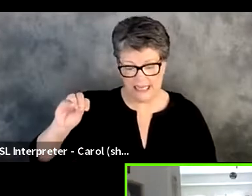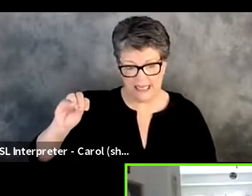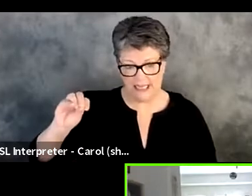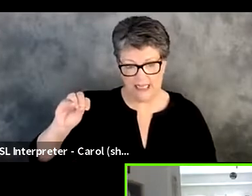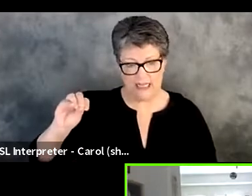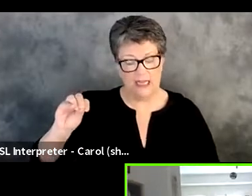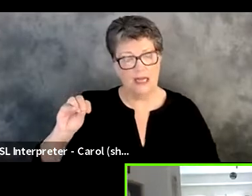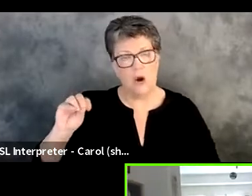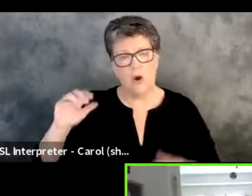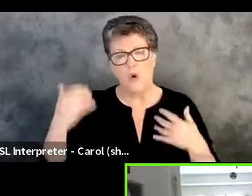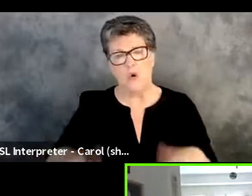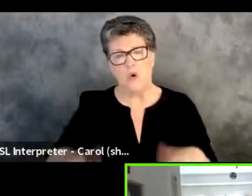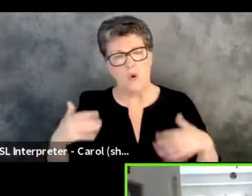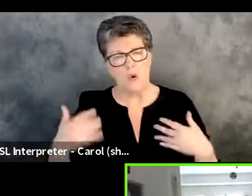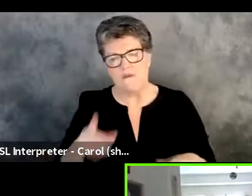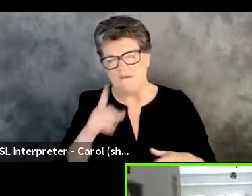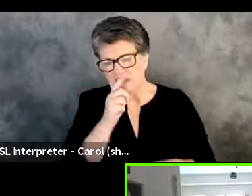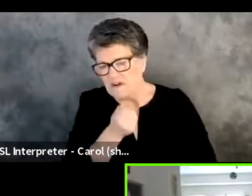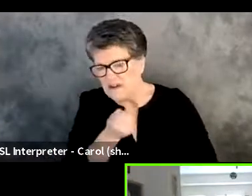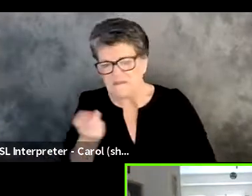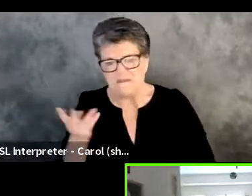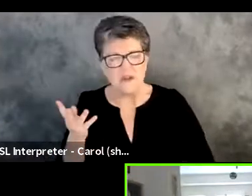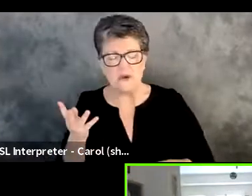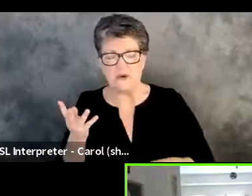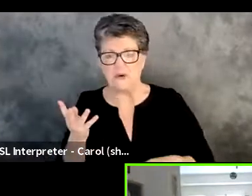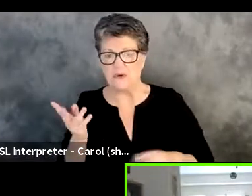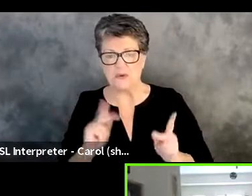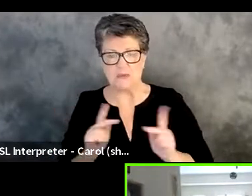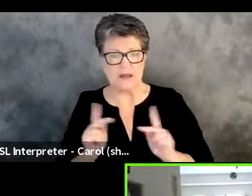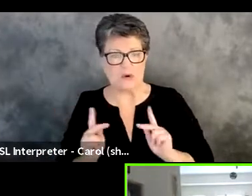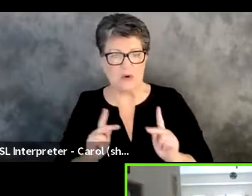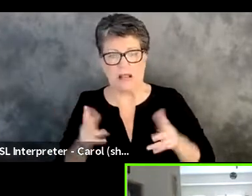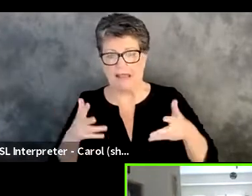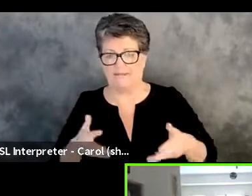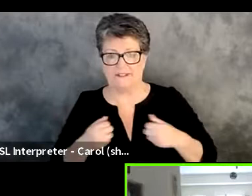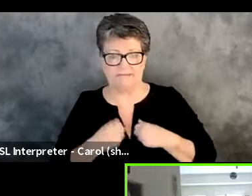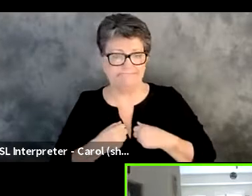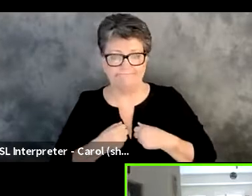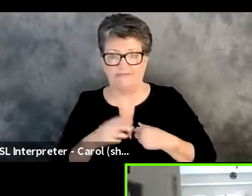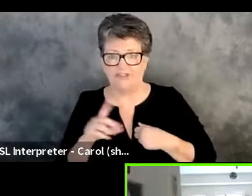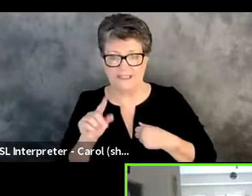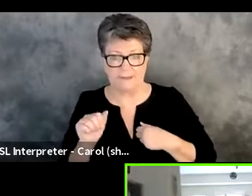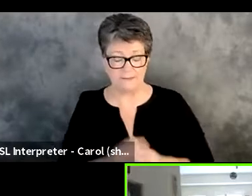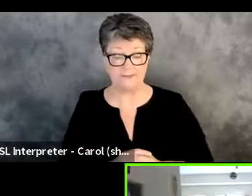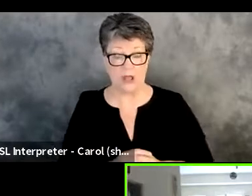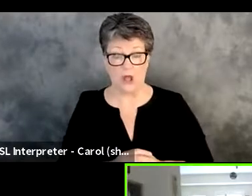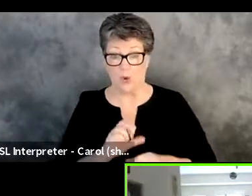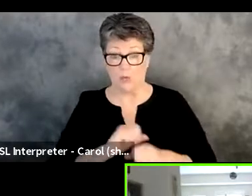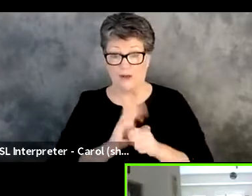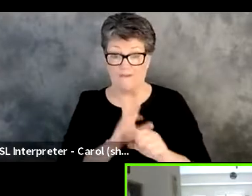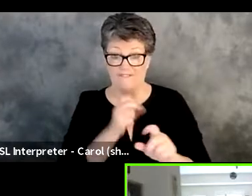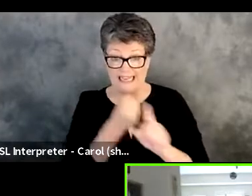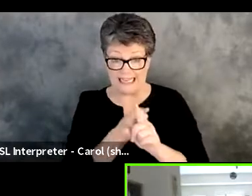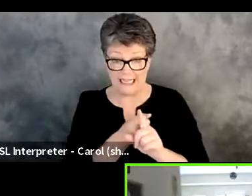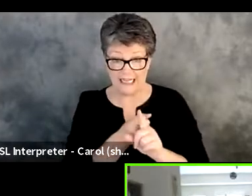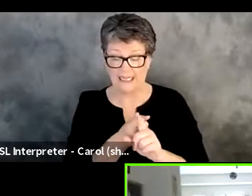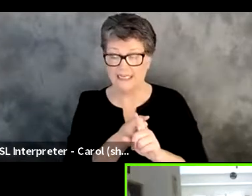would have been very few groups out there to fight. So when COVID struck